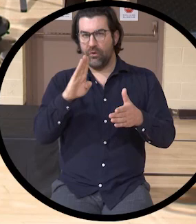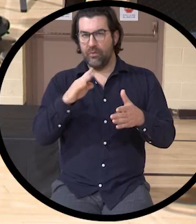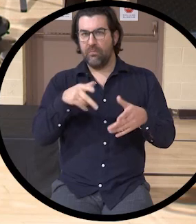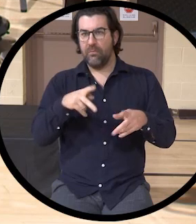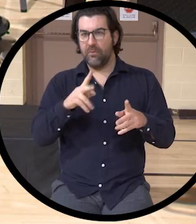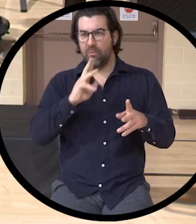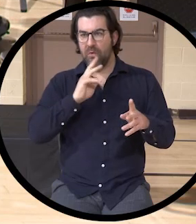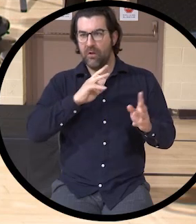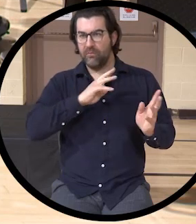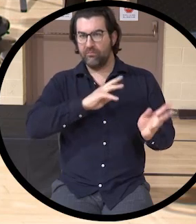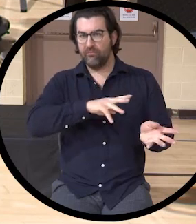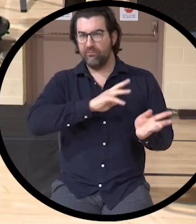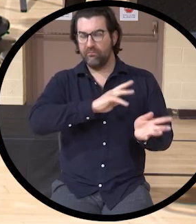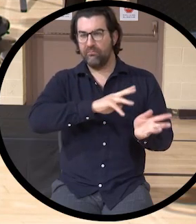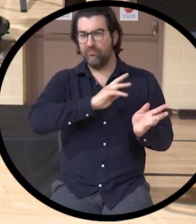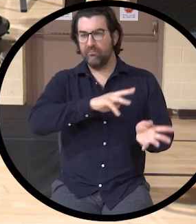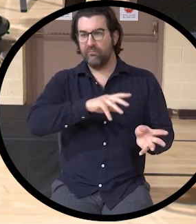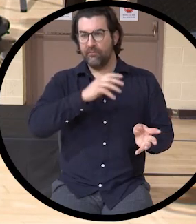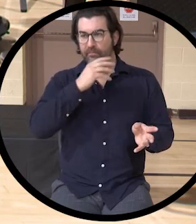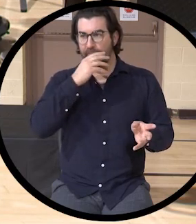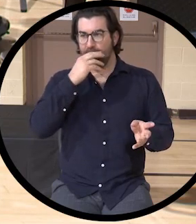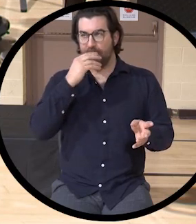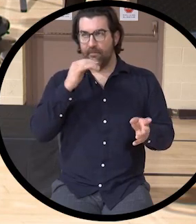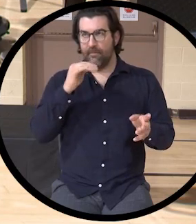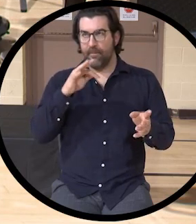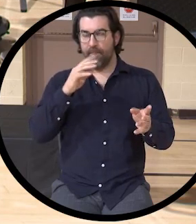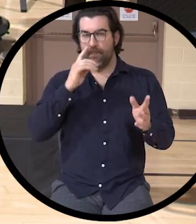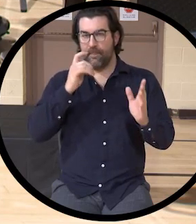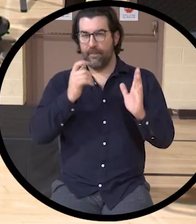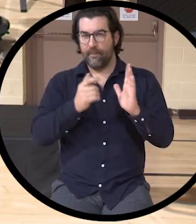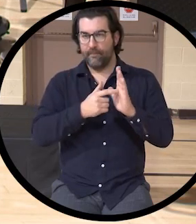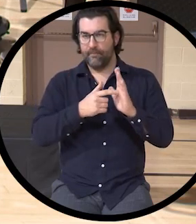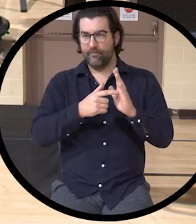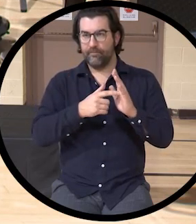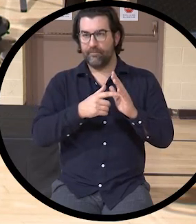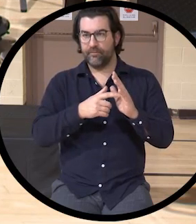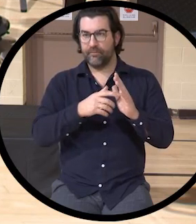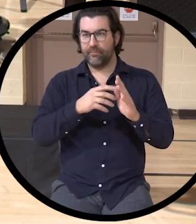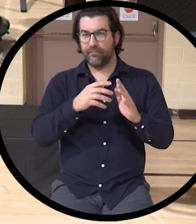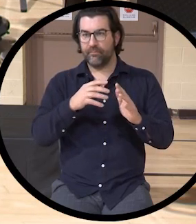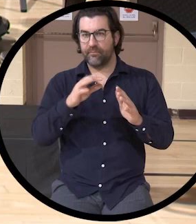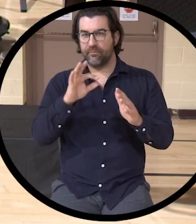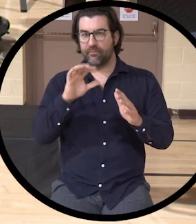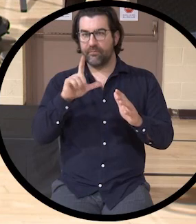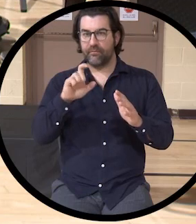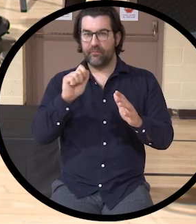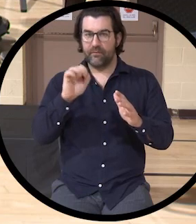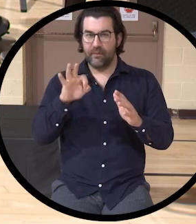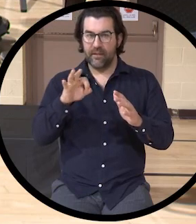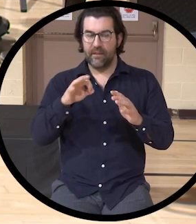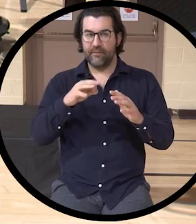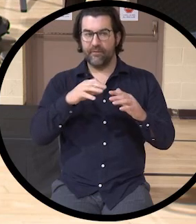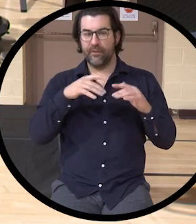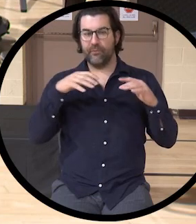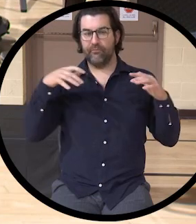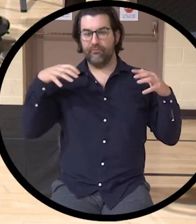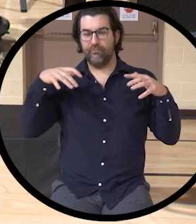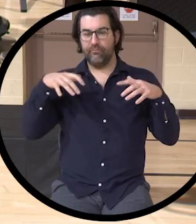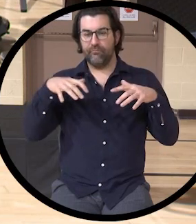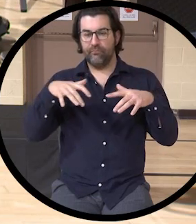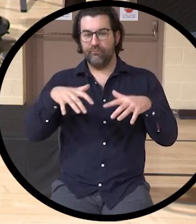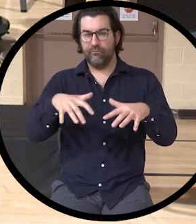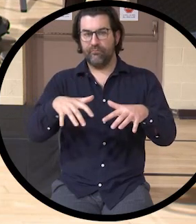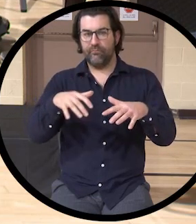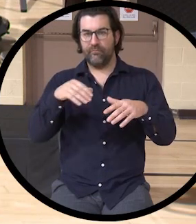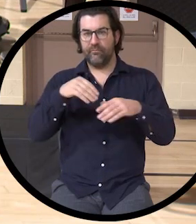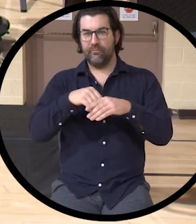drainage. But if you are noticing like a lot of accumulation of like leaf debris or other things in inlets